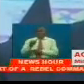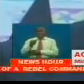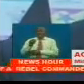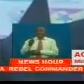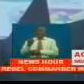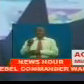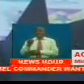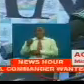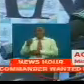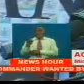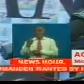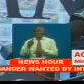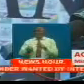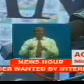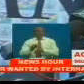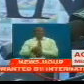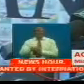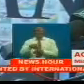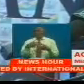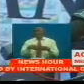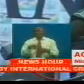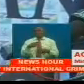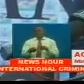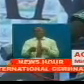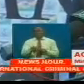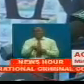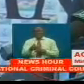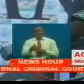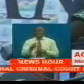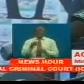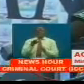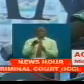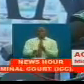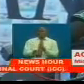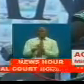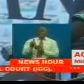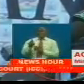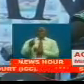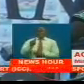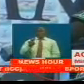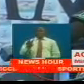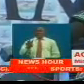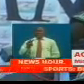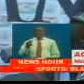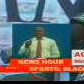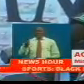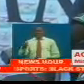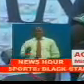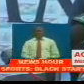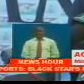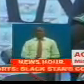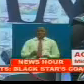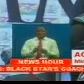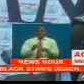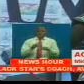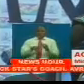operated while the other four can only operate at reduced output of 125 megawatts each